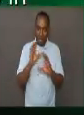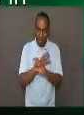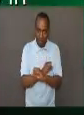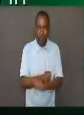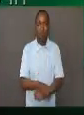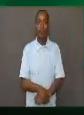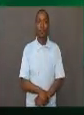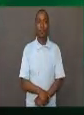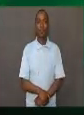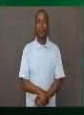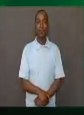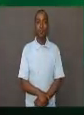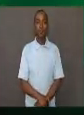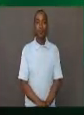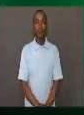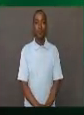Time's up.